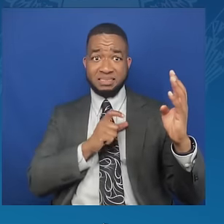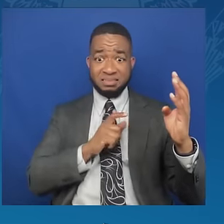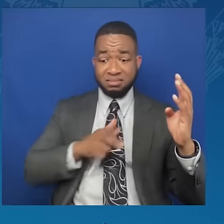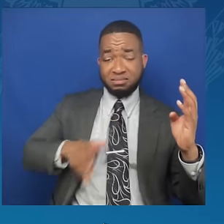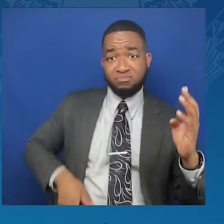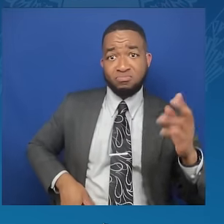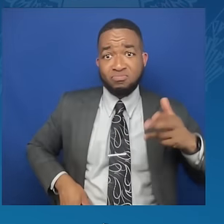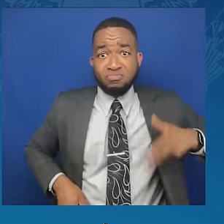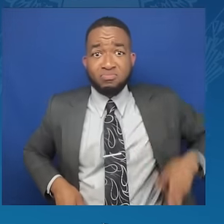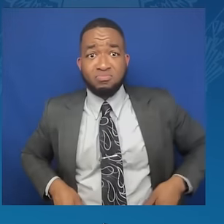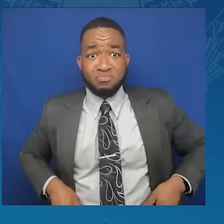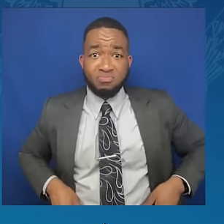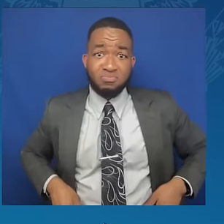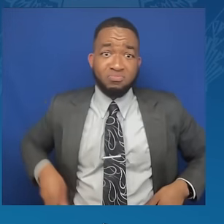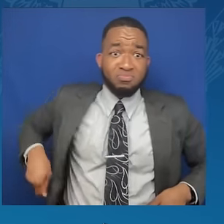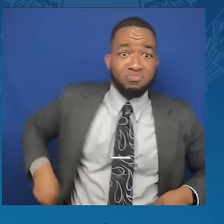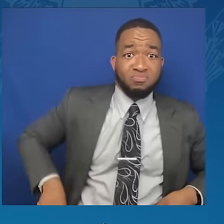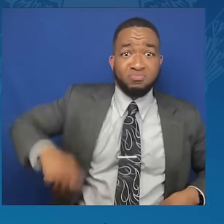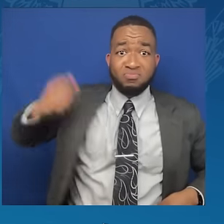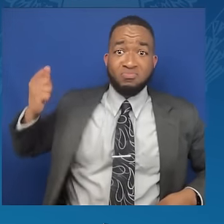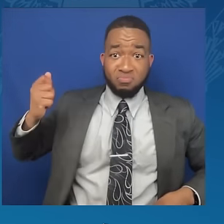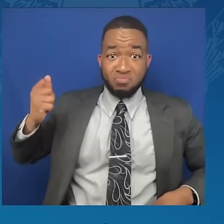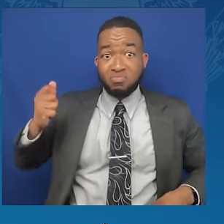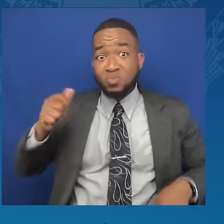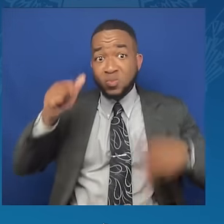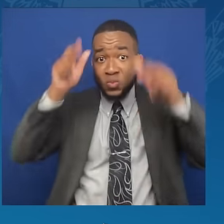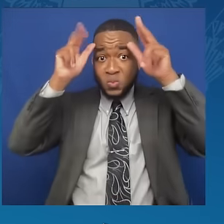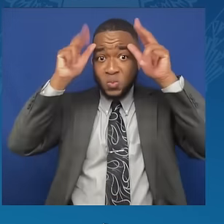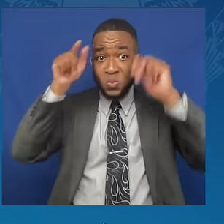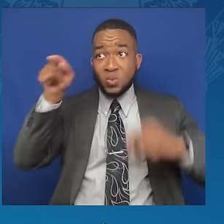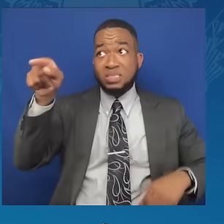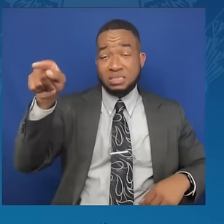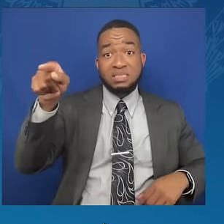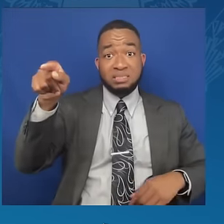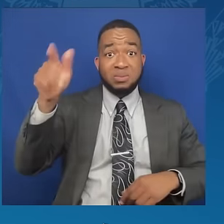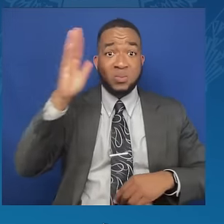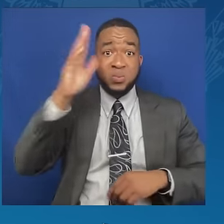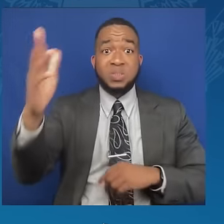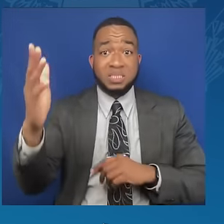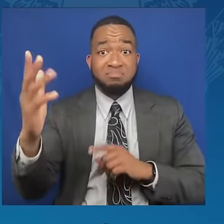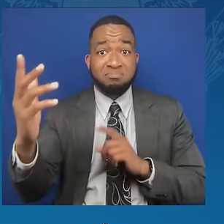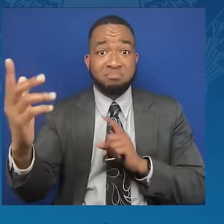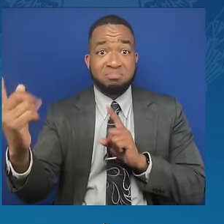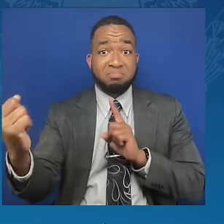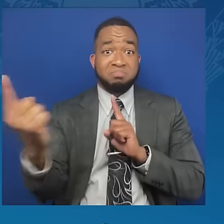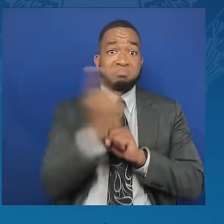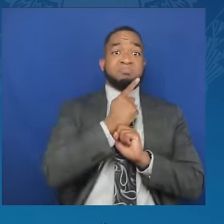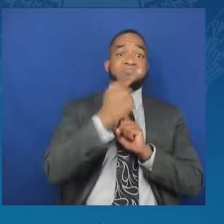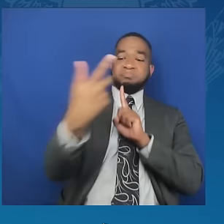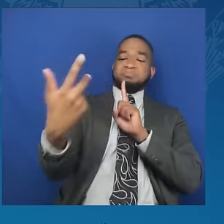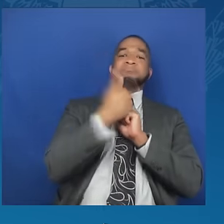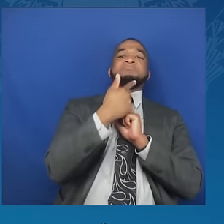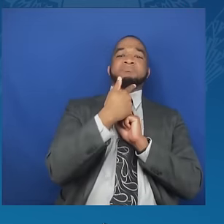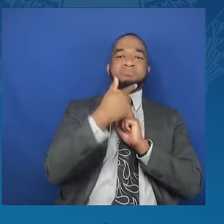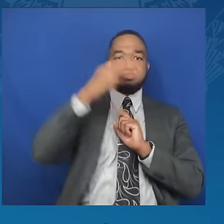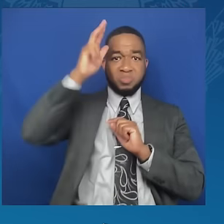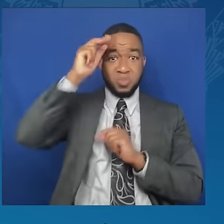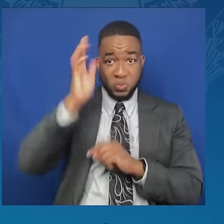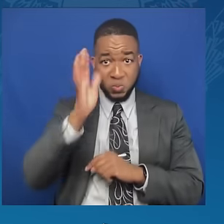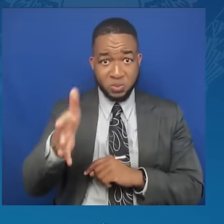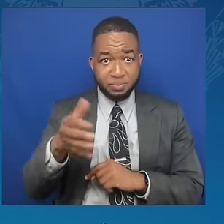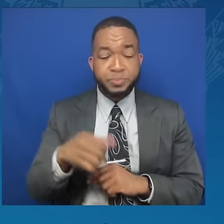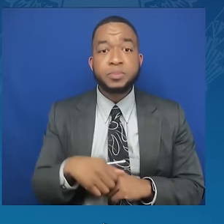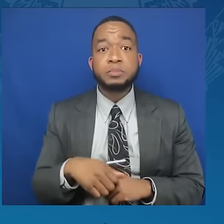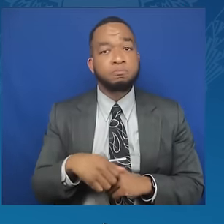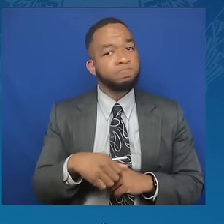horses. Even so, they marched forward. But they were forced